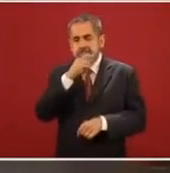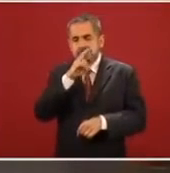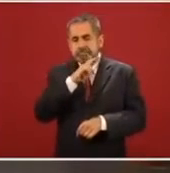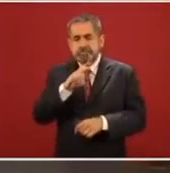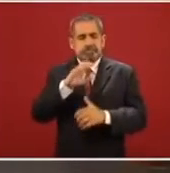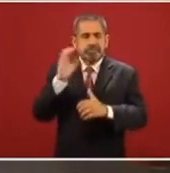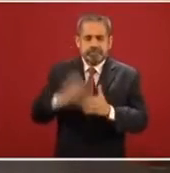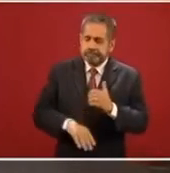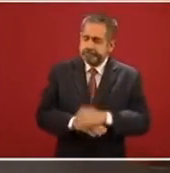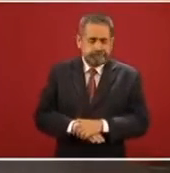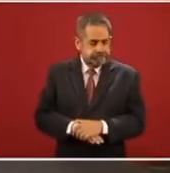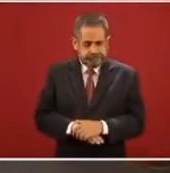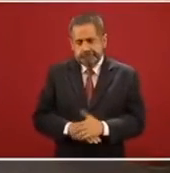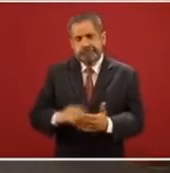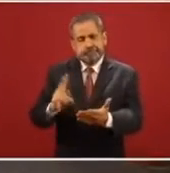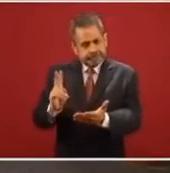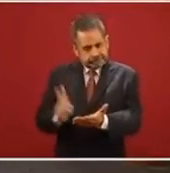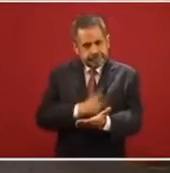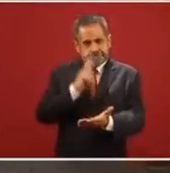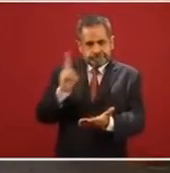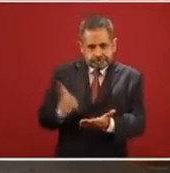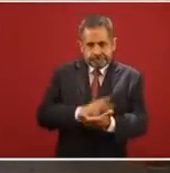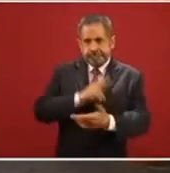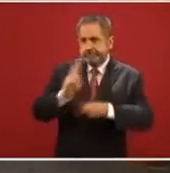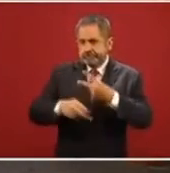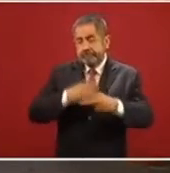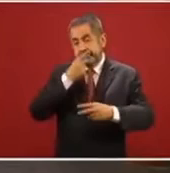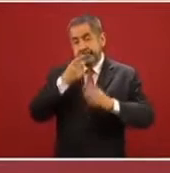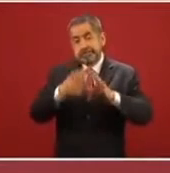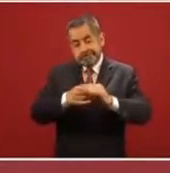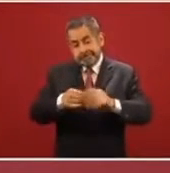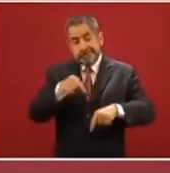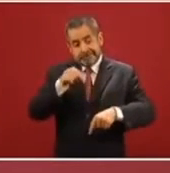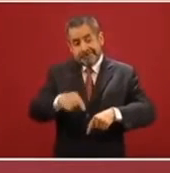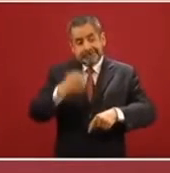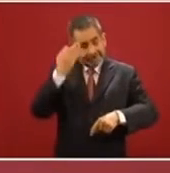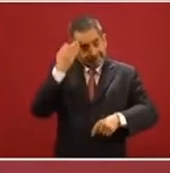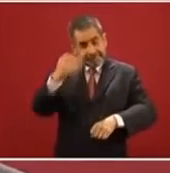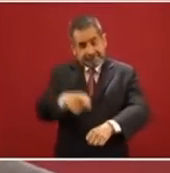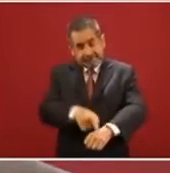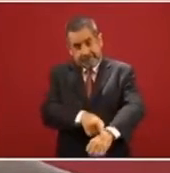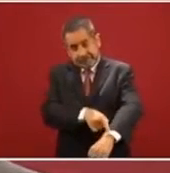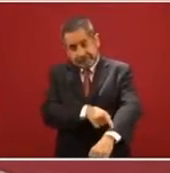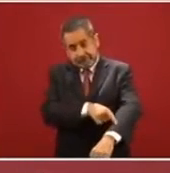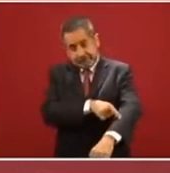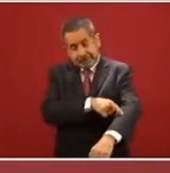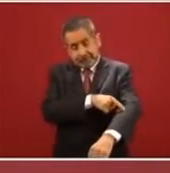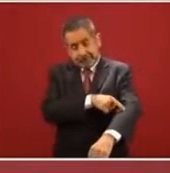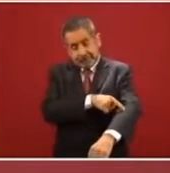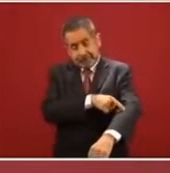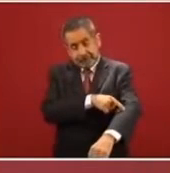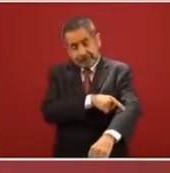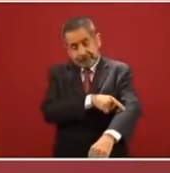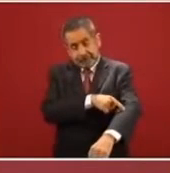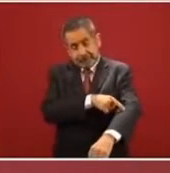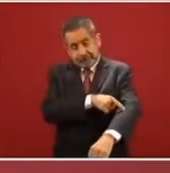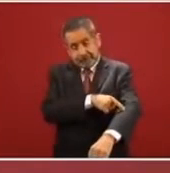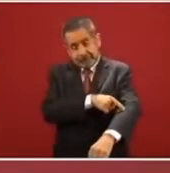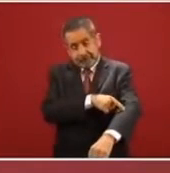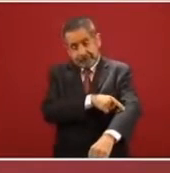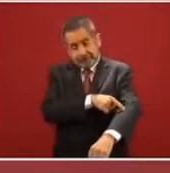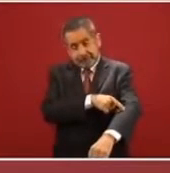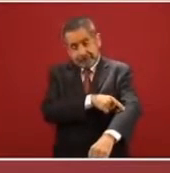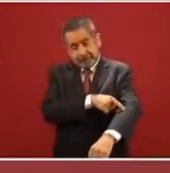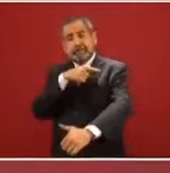Ya lo hemos dicho, pero quiero volverlo a dejar muy en claro. We Hemos have dicho said it que before, la but I want to make